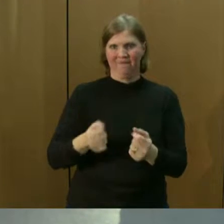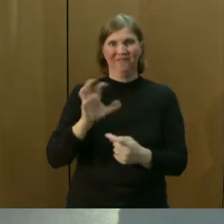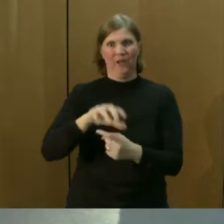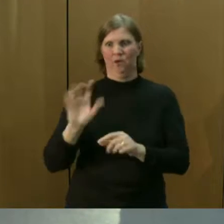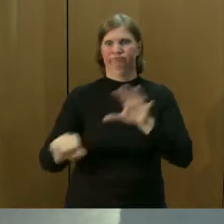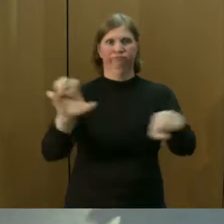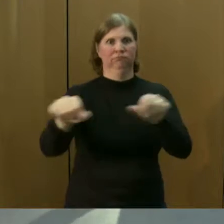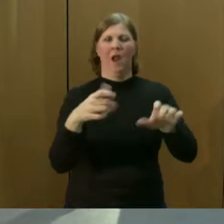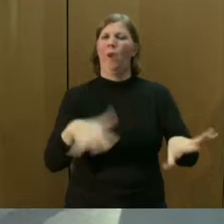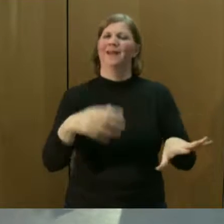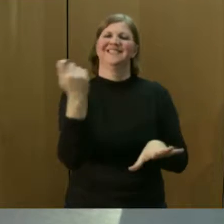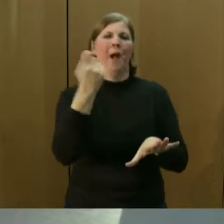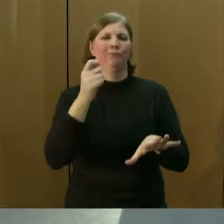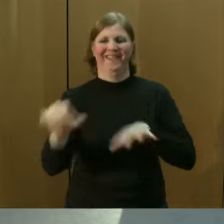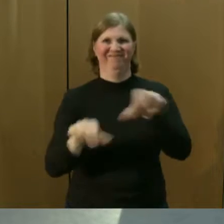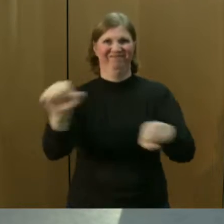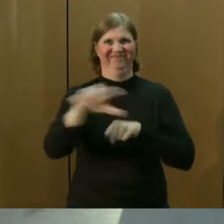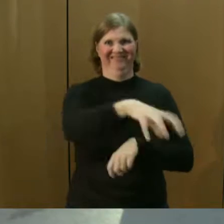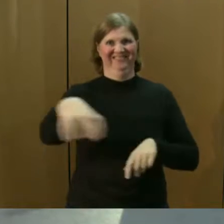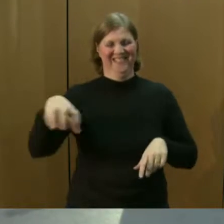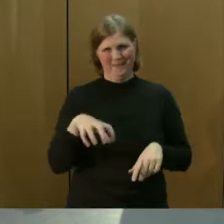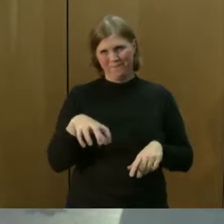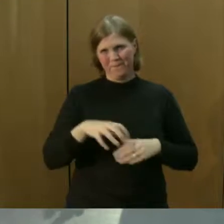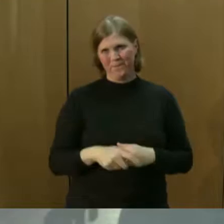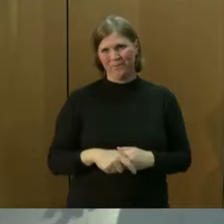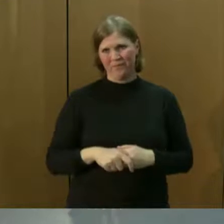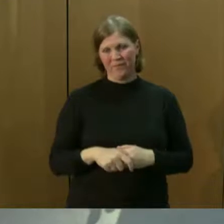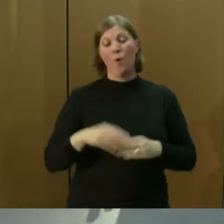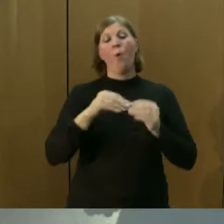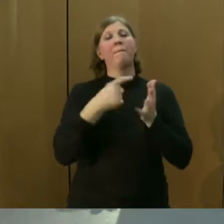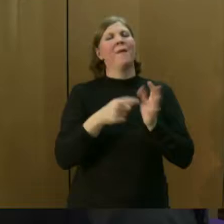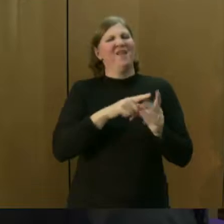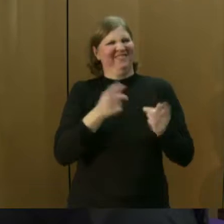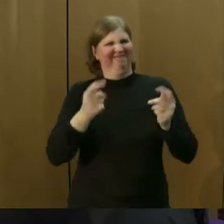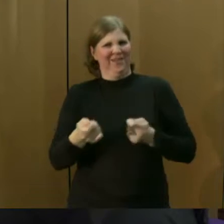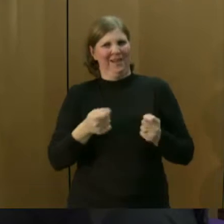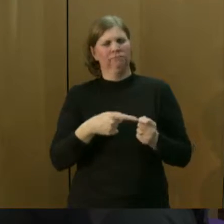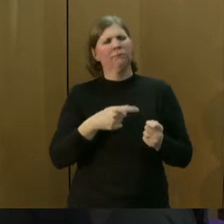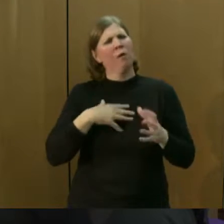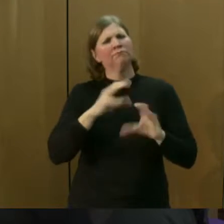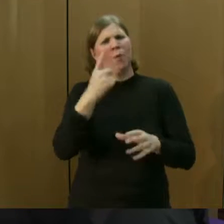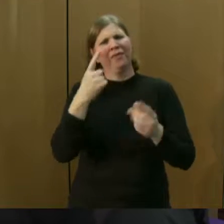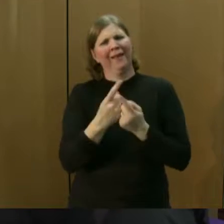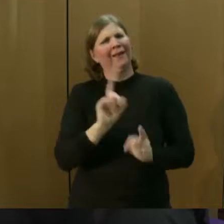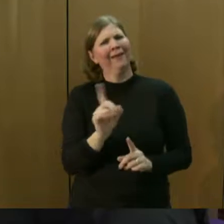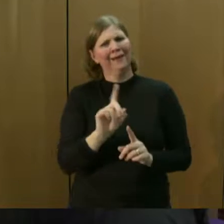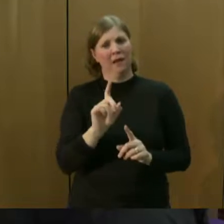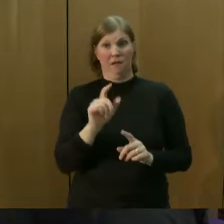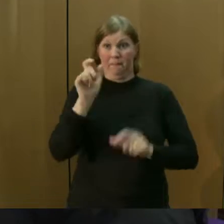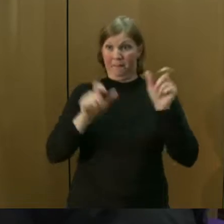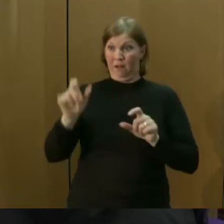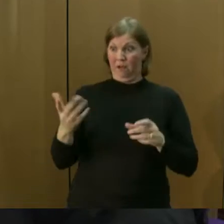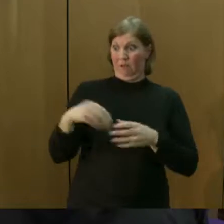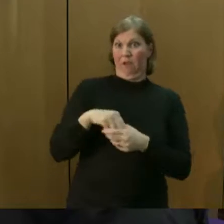created spaces. Yeah. So I guess one of the really overwhelming things for people who are thinking about coming to Edinburgh for the first time during the Fringe is